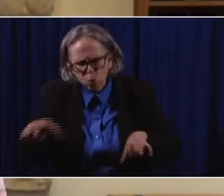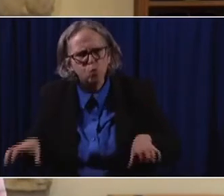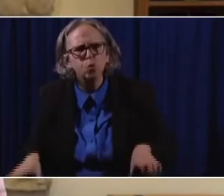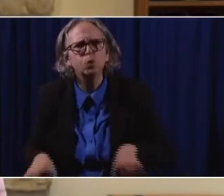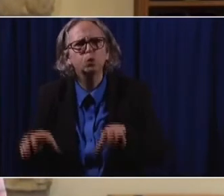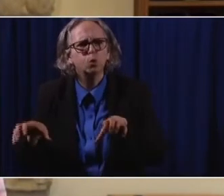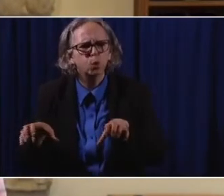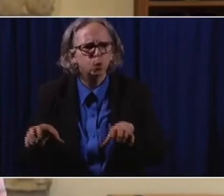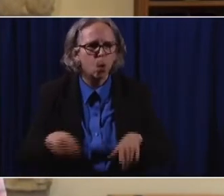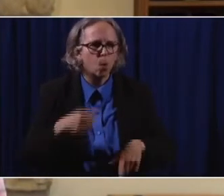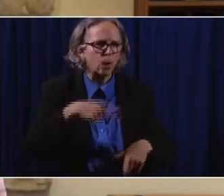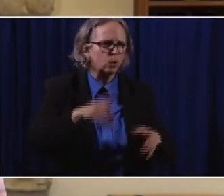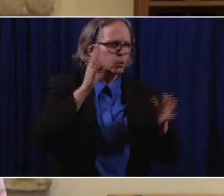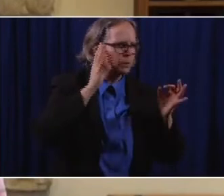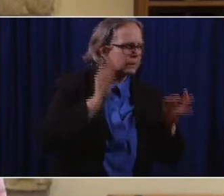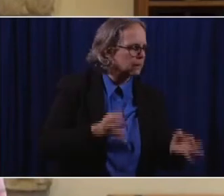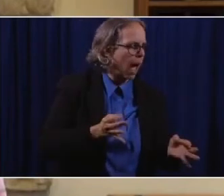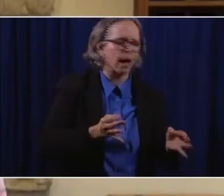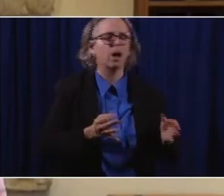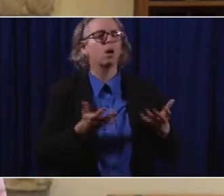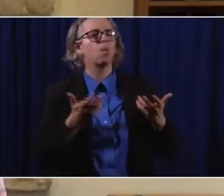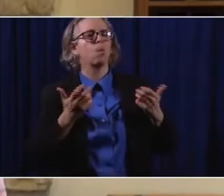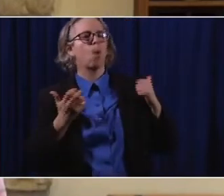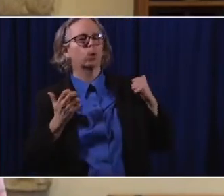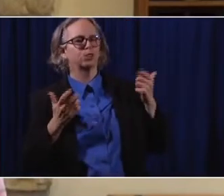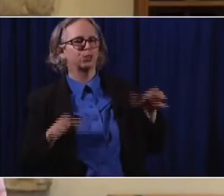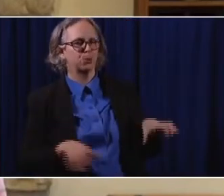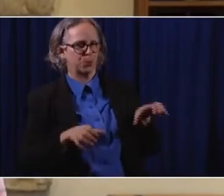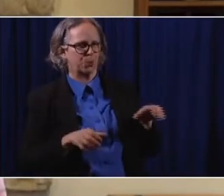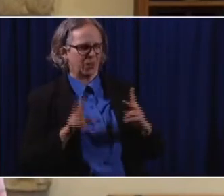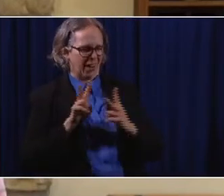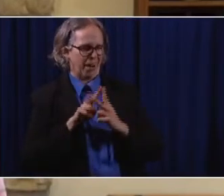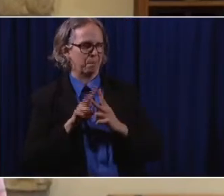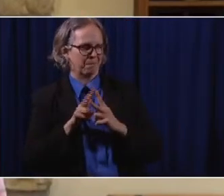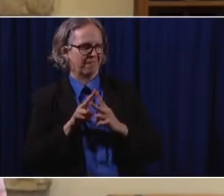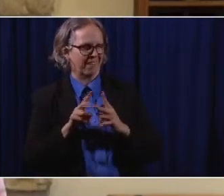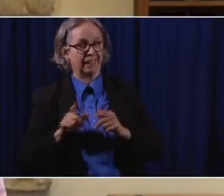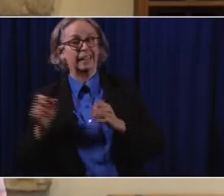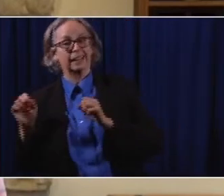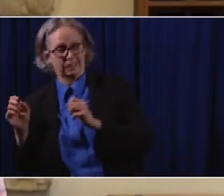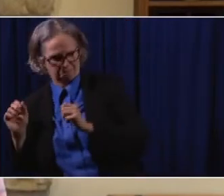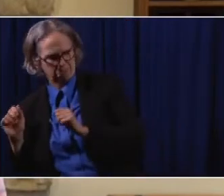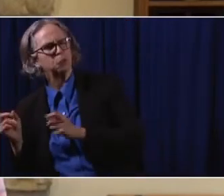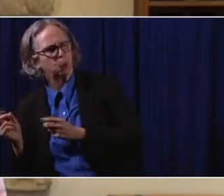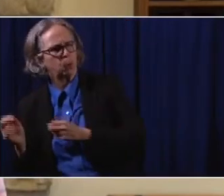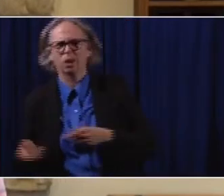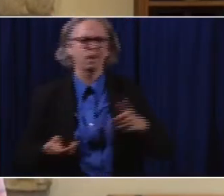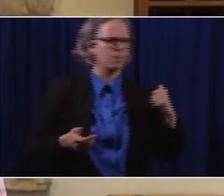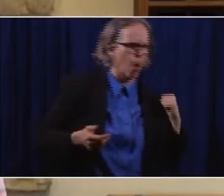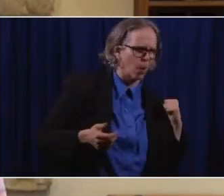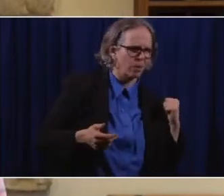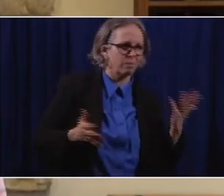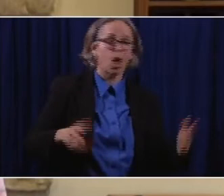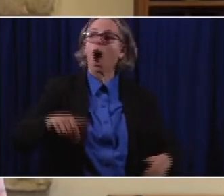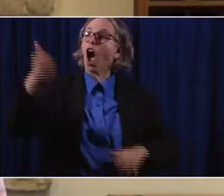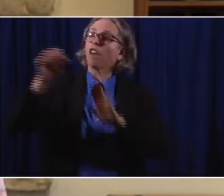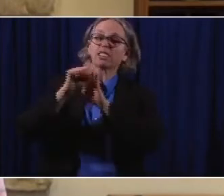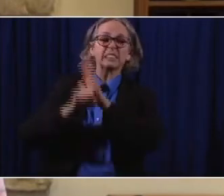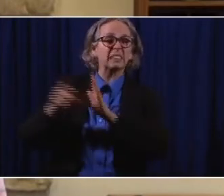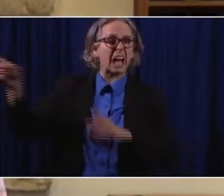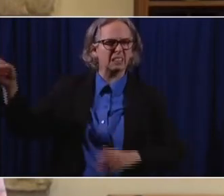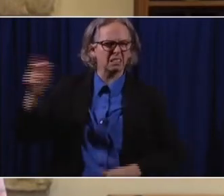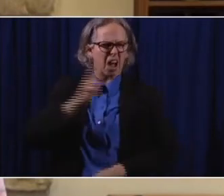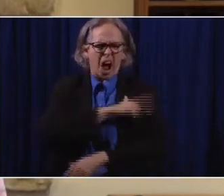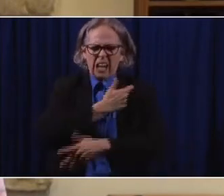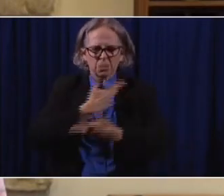spike where we would see our hospitals overflowing. We all remember first seeing those stories coming